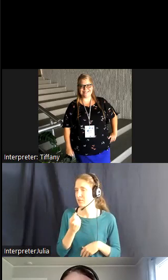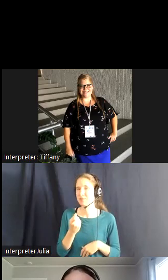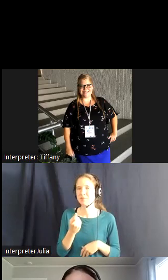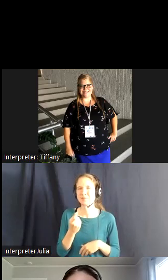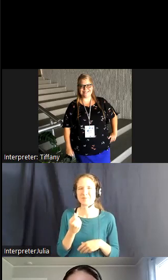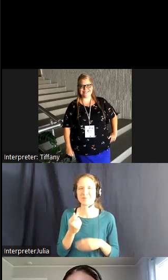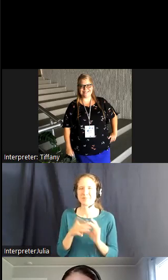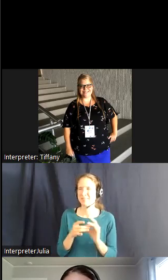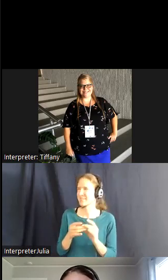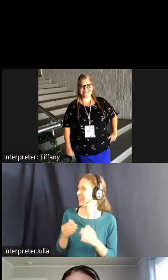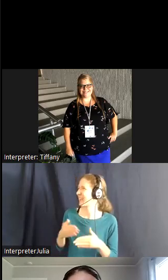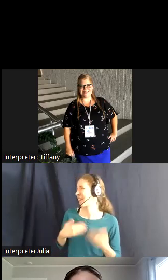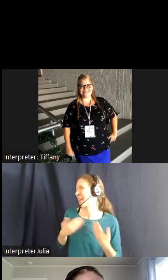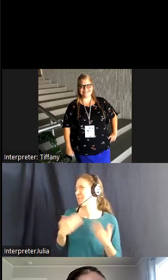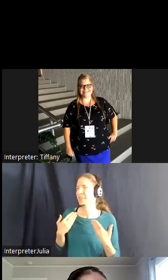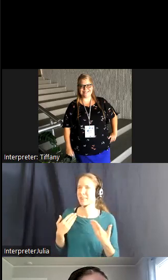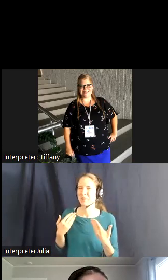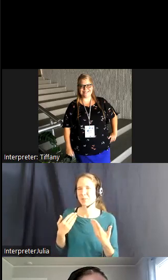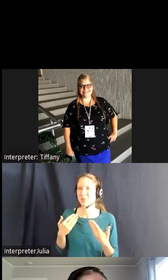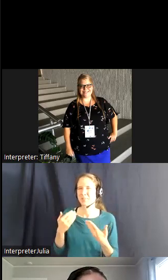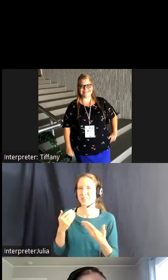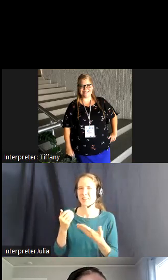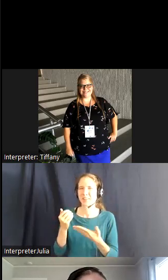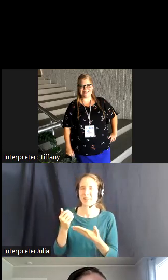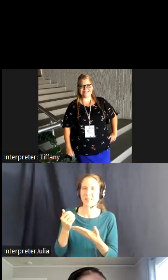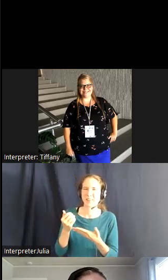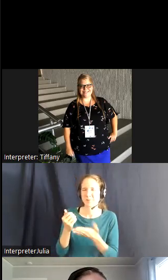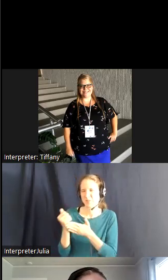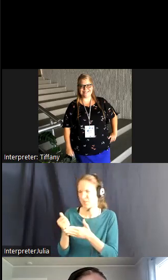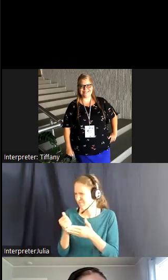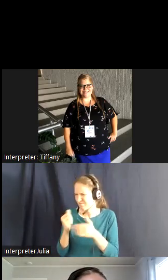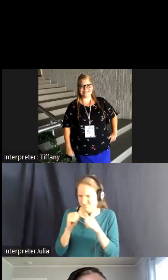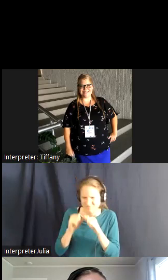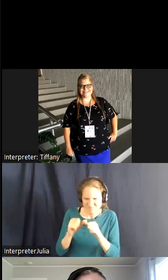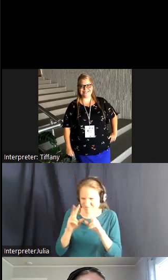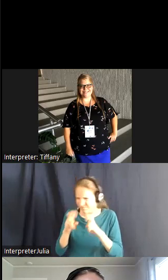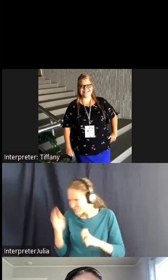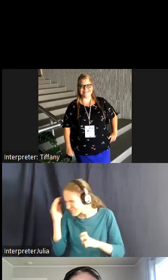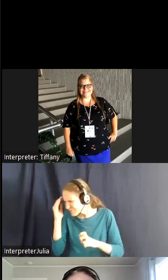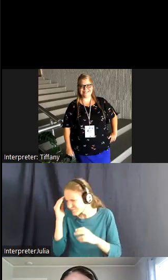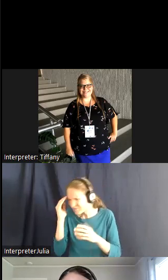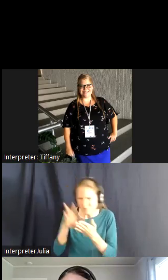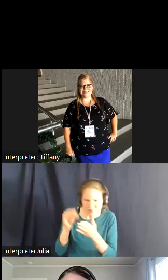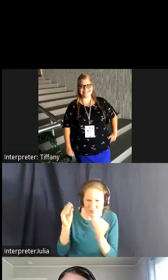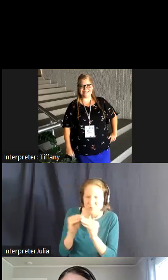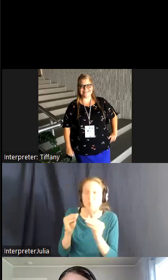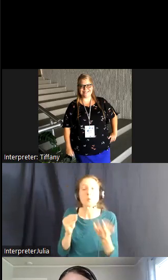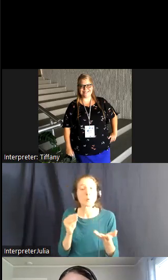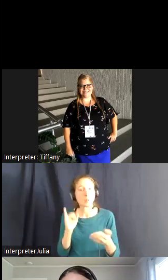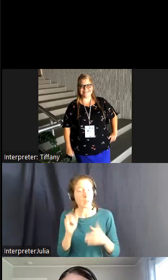So appreciate you bringing up those questions. And that's when I think we need to do a more complex situation that we need to do a little